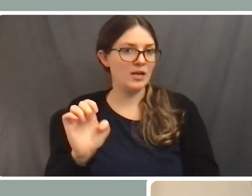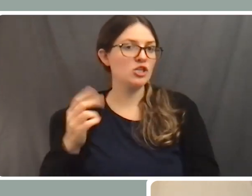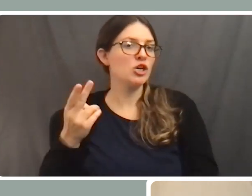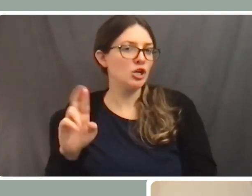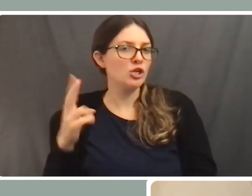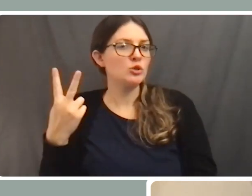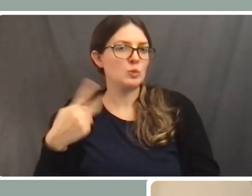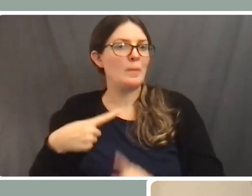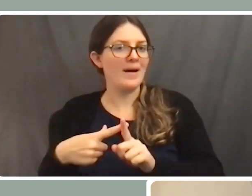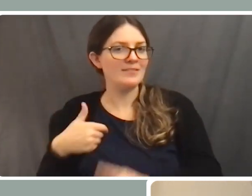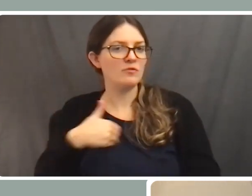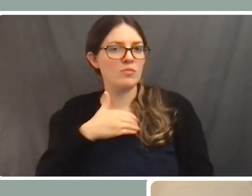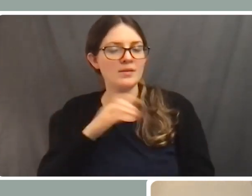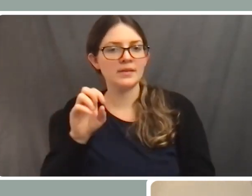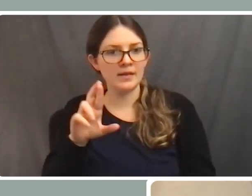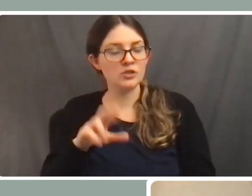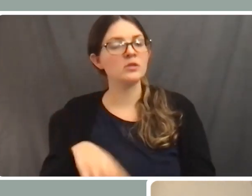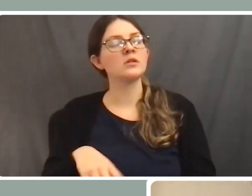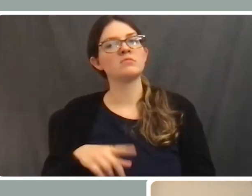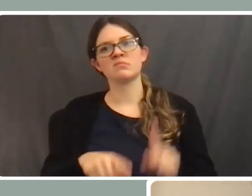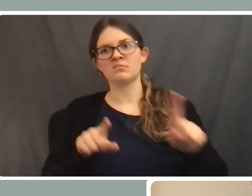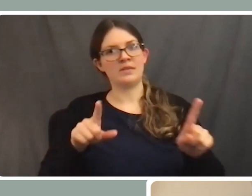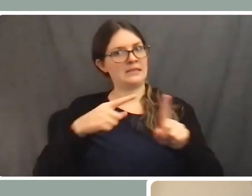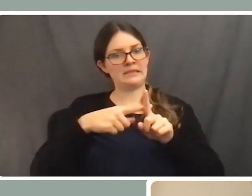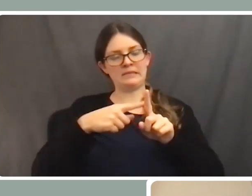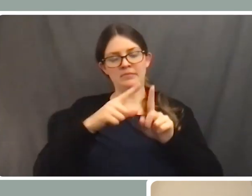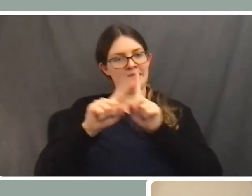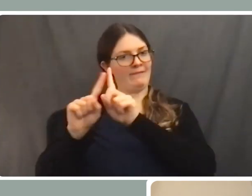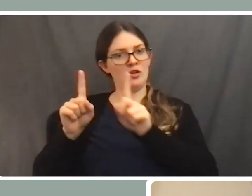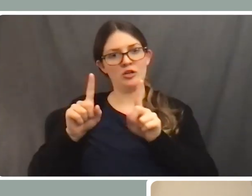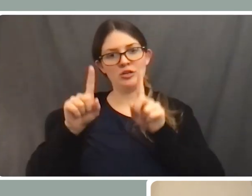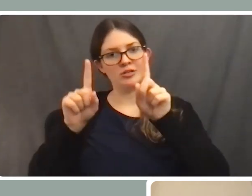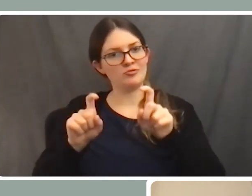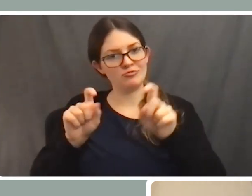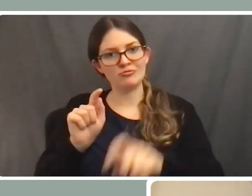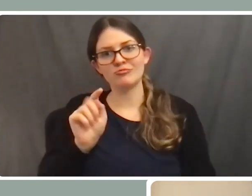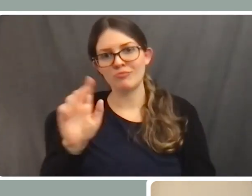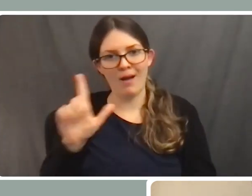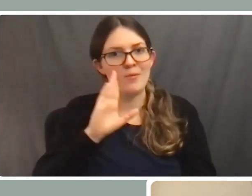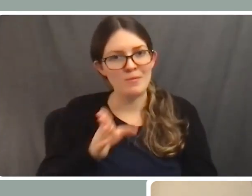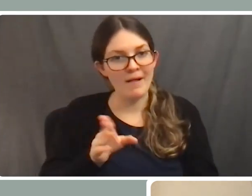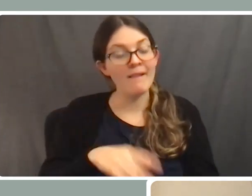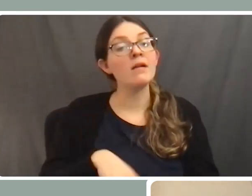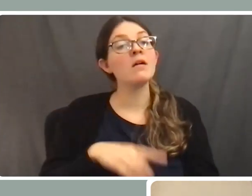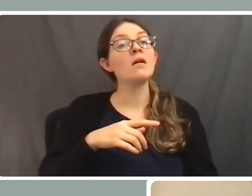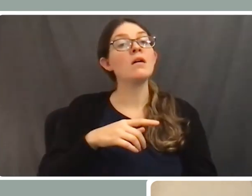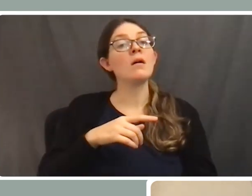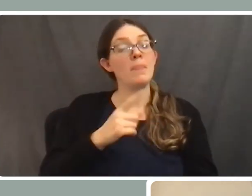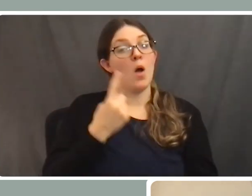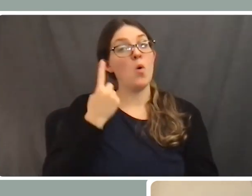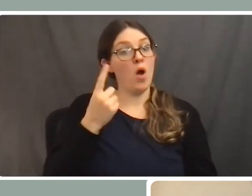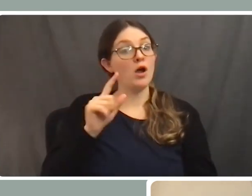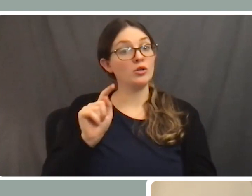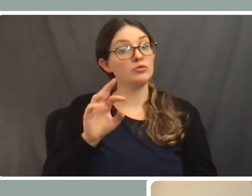cancer. So there are going to be all sorts of trials of Enhertu in early stage HER2-positive breast cancer. But the one that's going on right